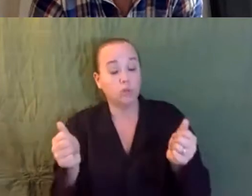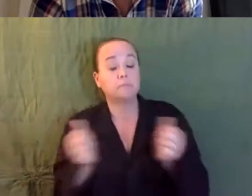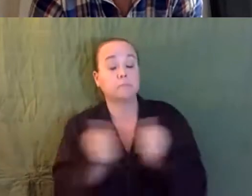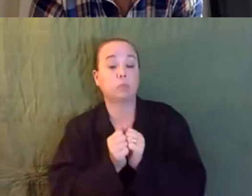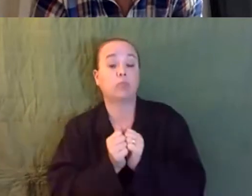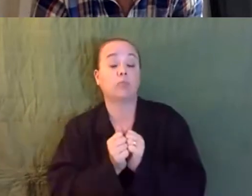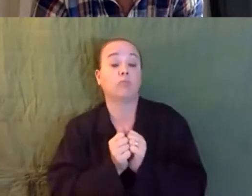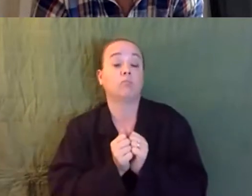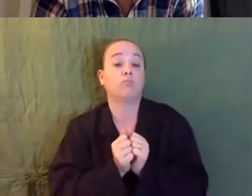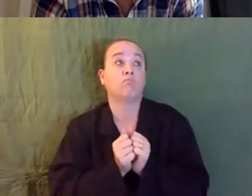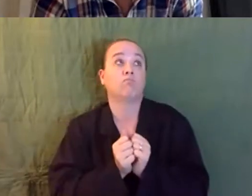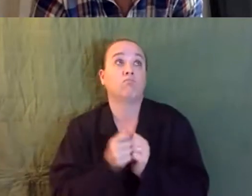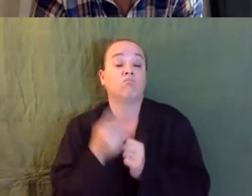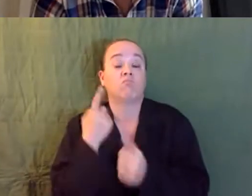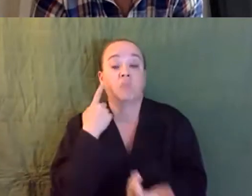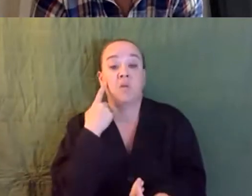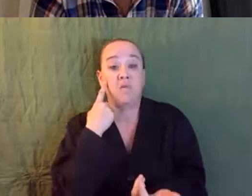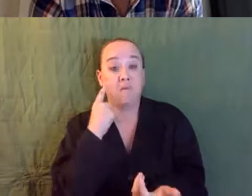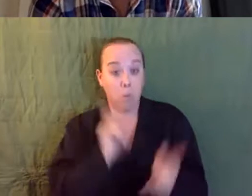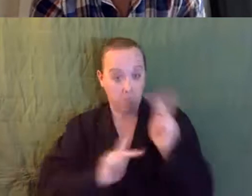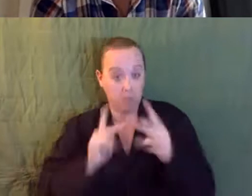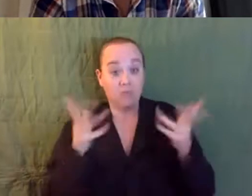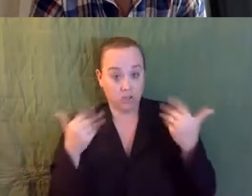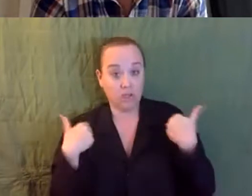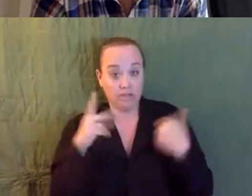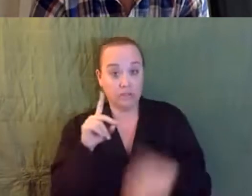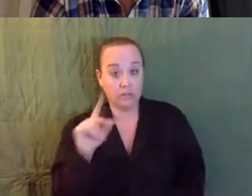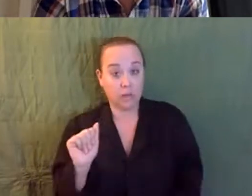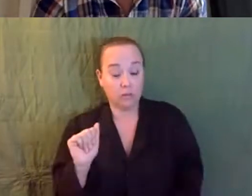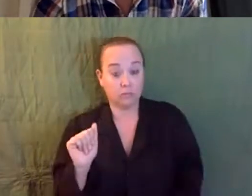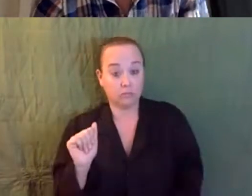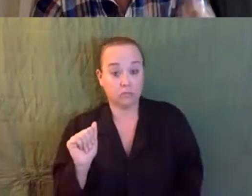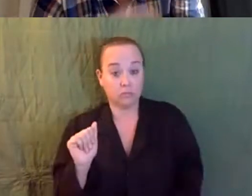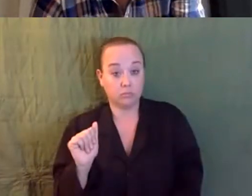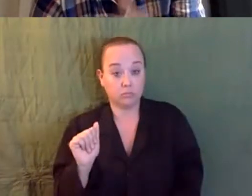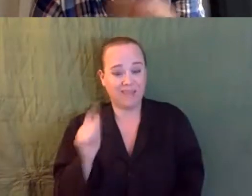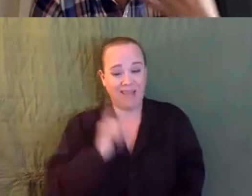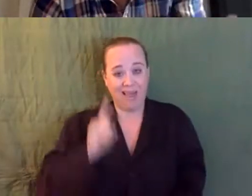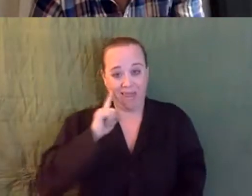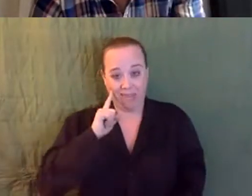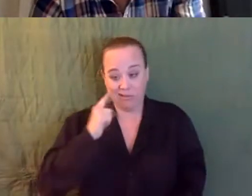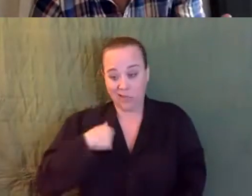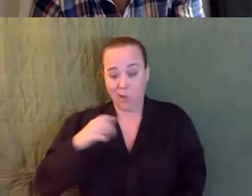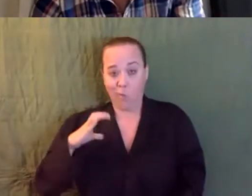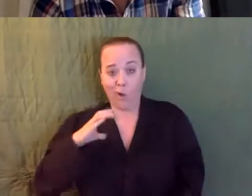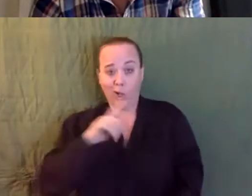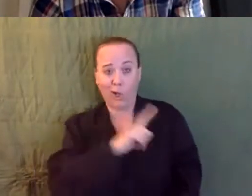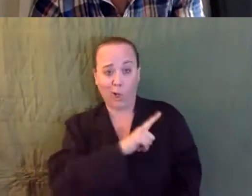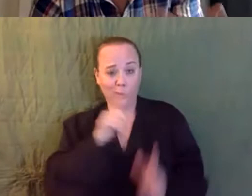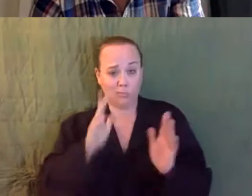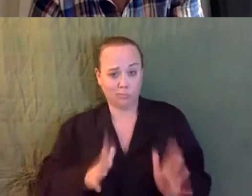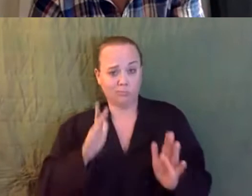As for folks who do live with disabilities, I think that being a councilman that's inclusive would be a